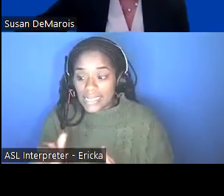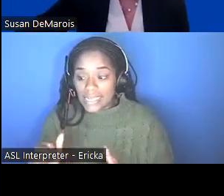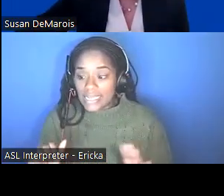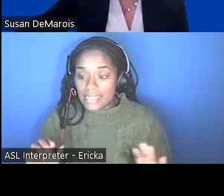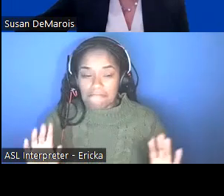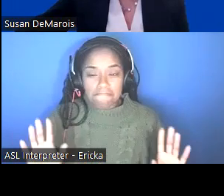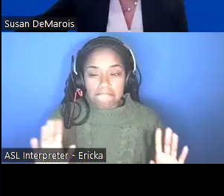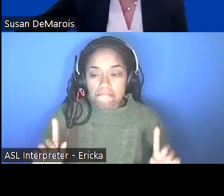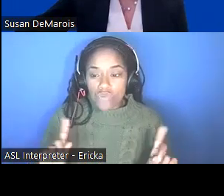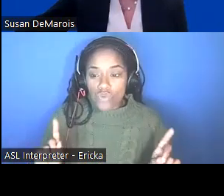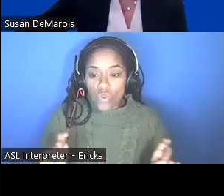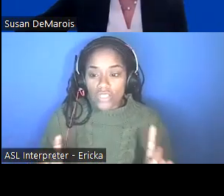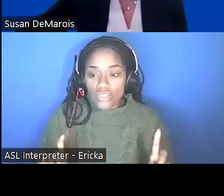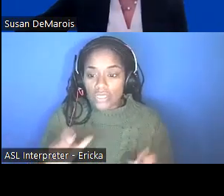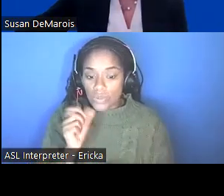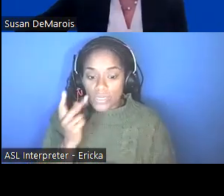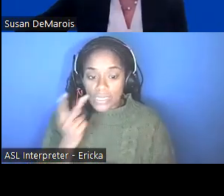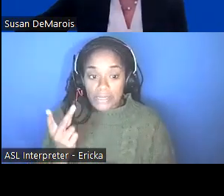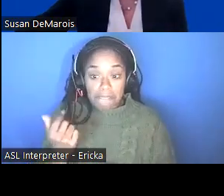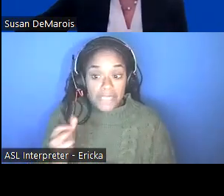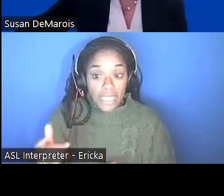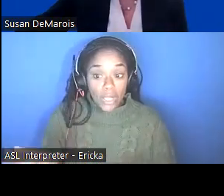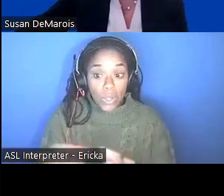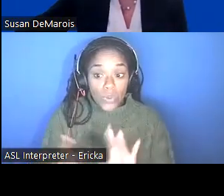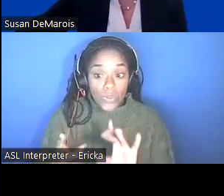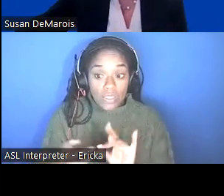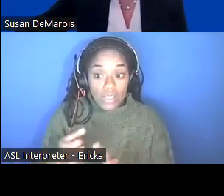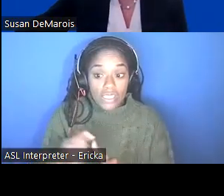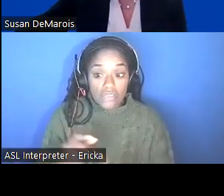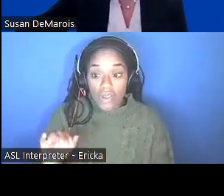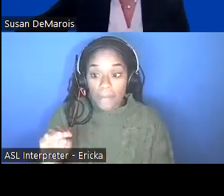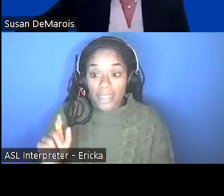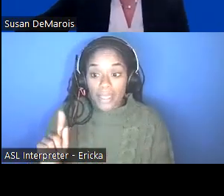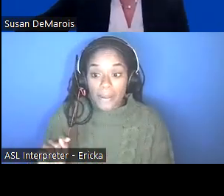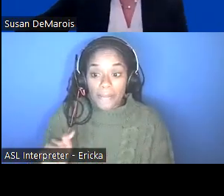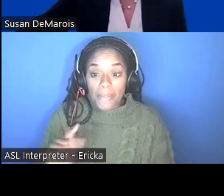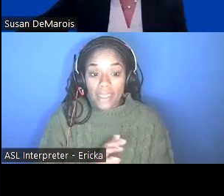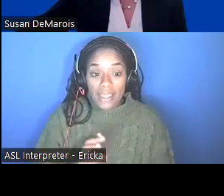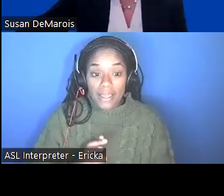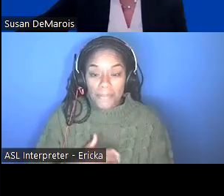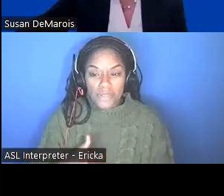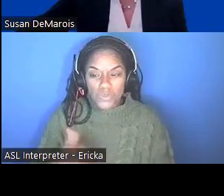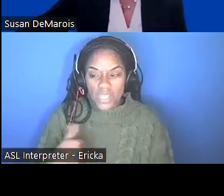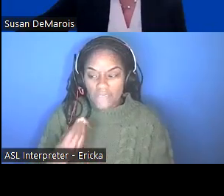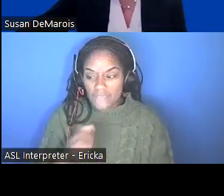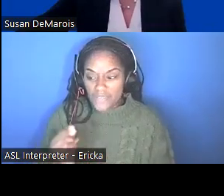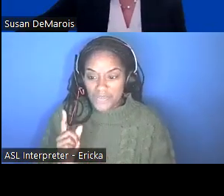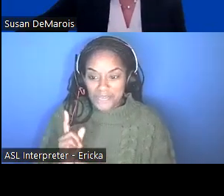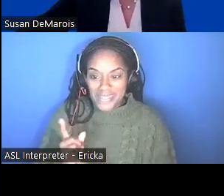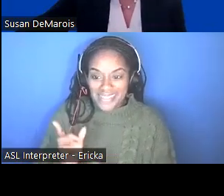questions in the queue, any closing thoughts from impact committee members with a few minutes to